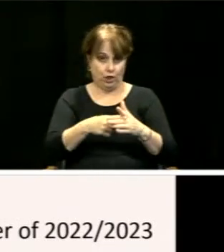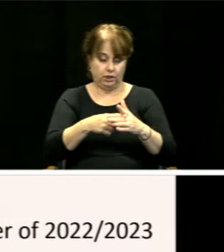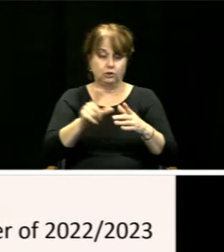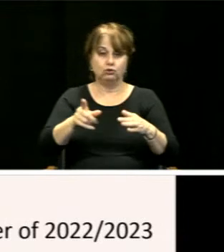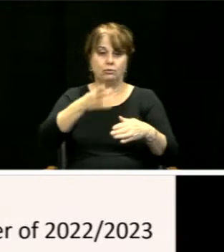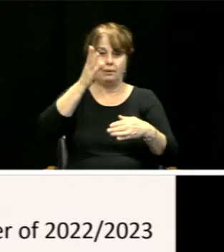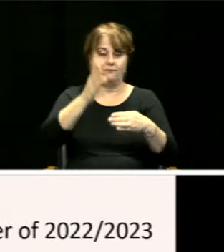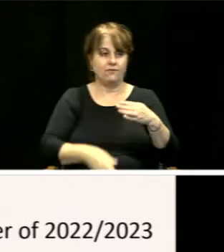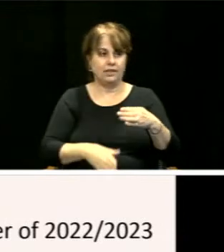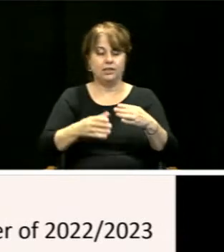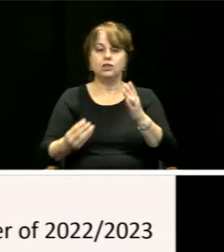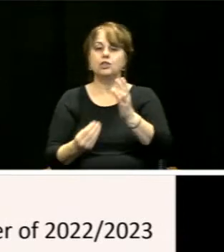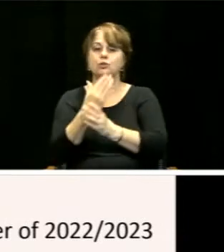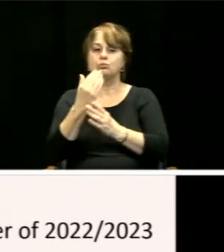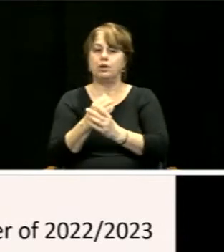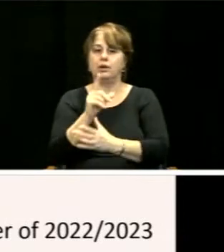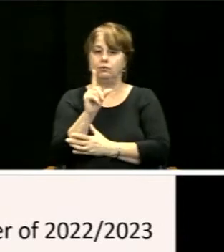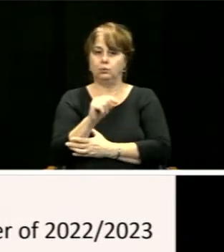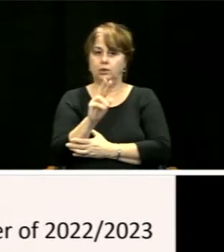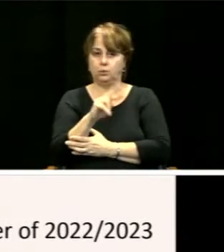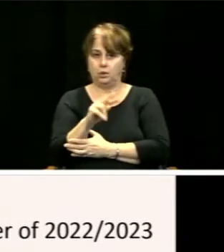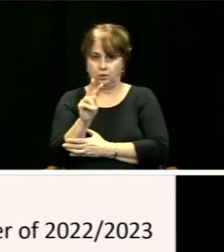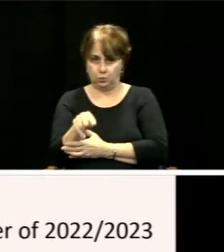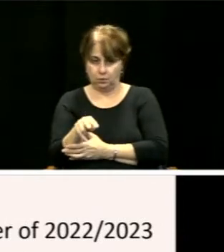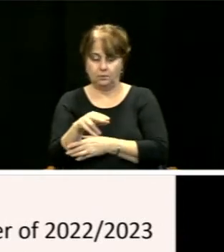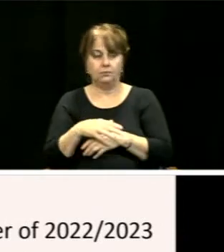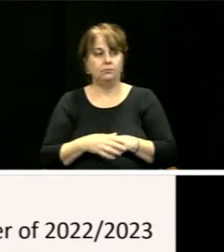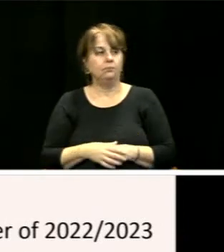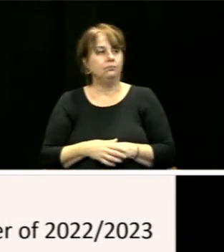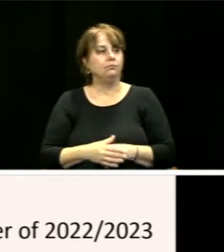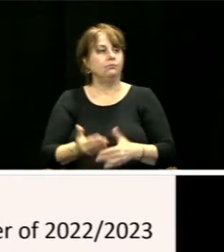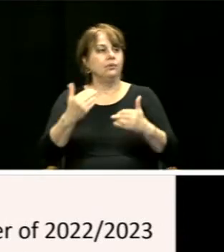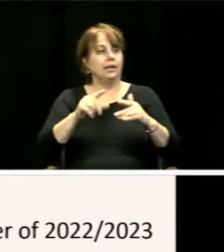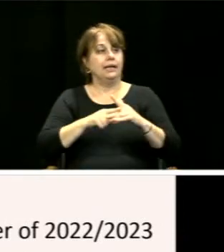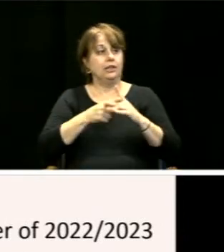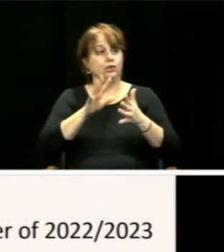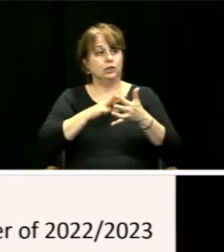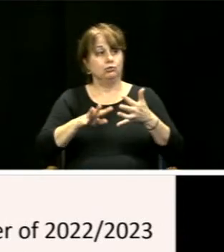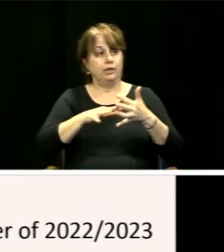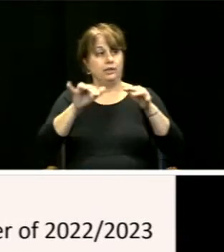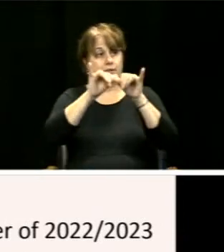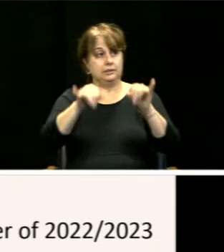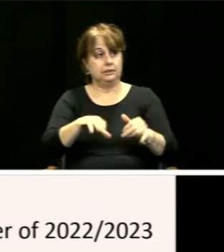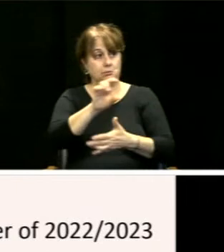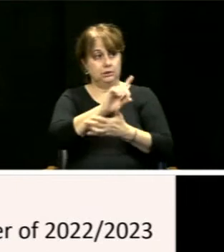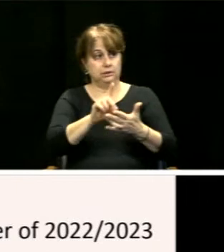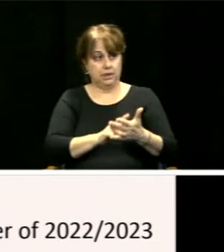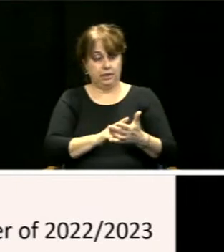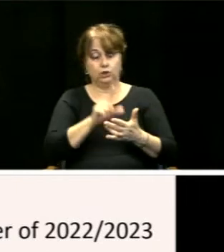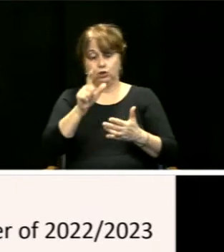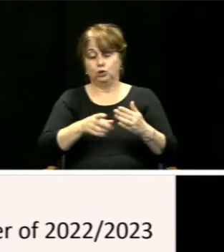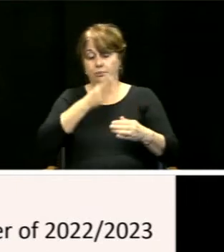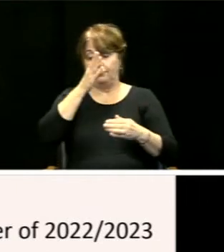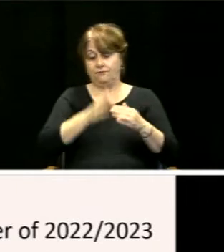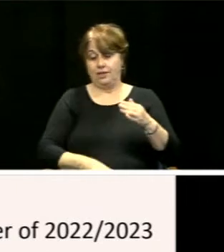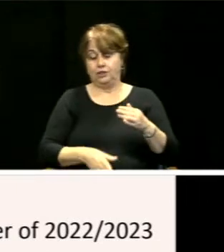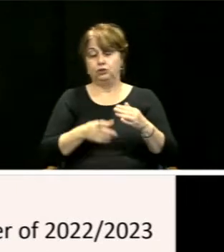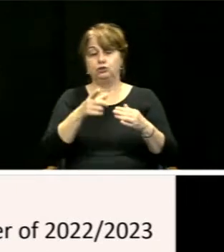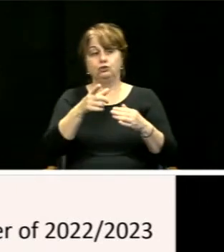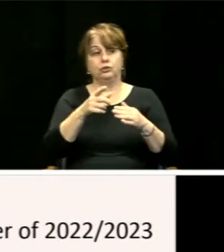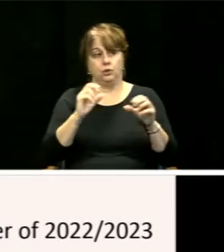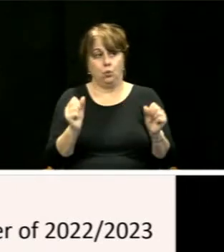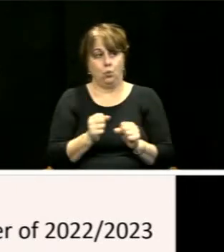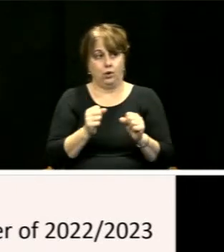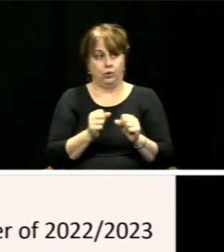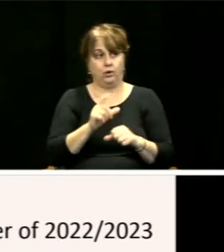finished in the spring of 2022. The initial drainage system design, we should be finished in the